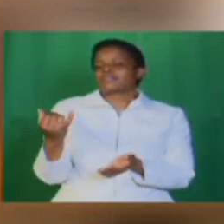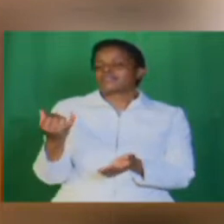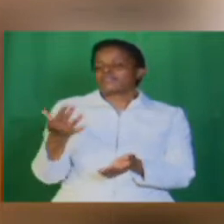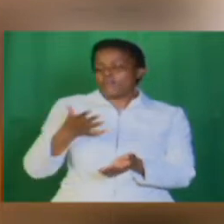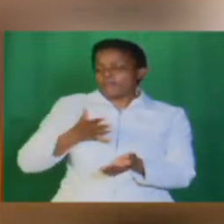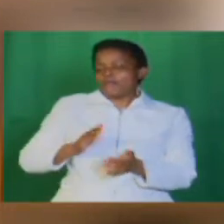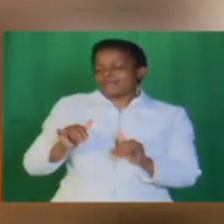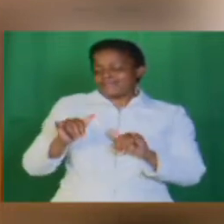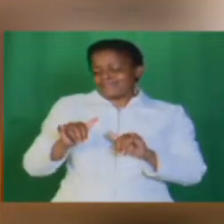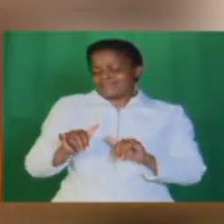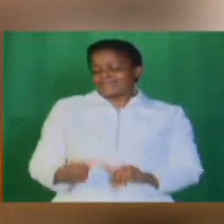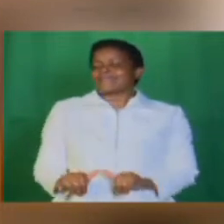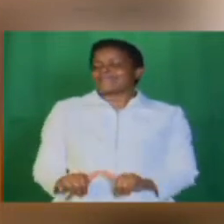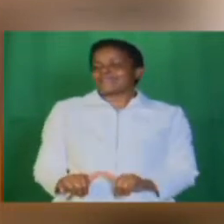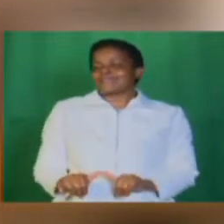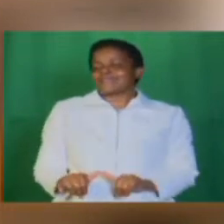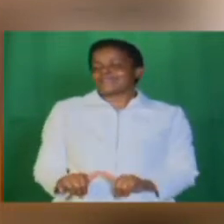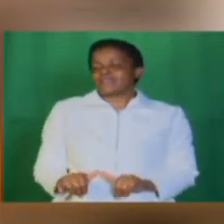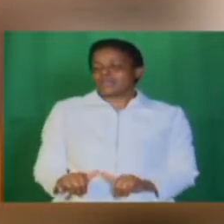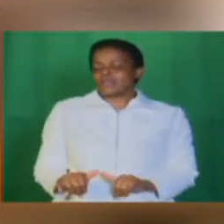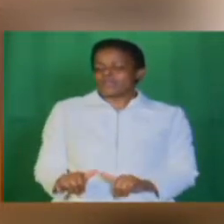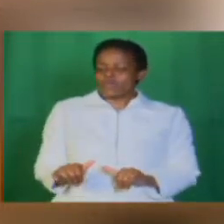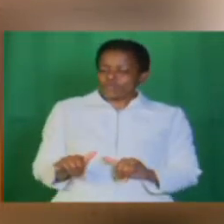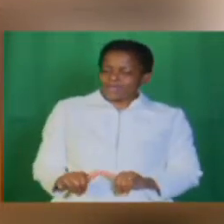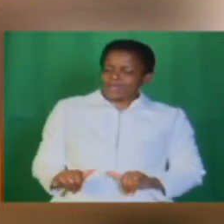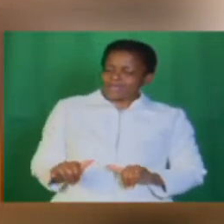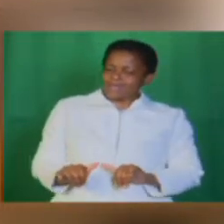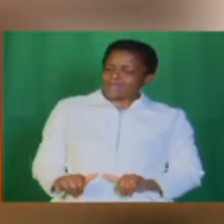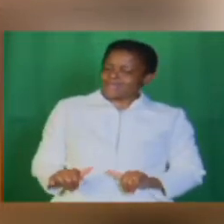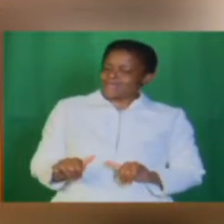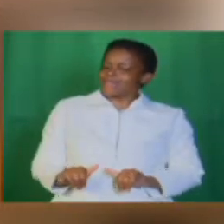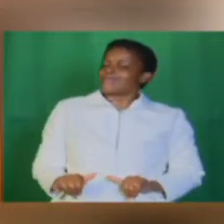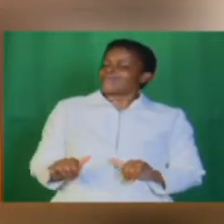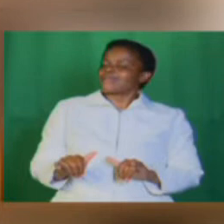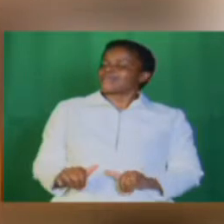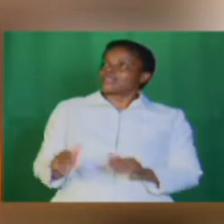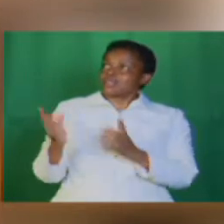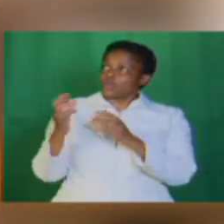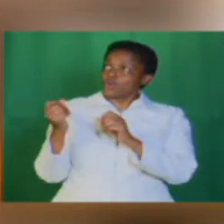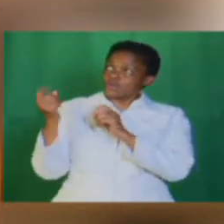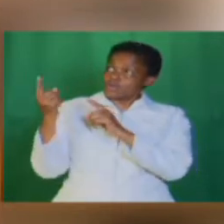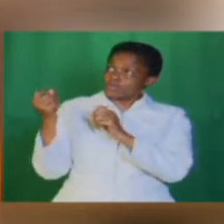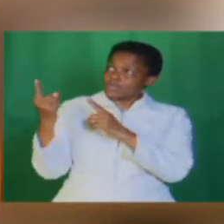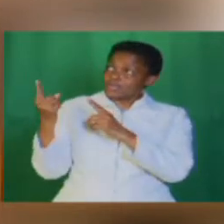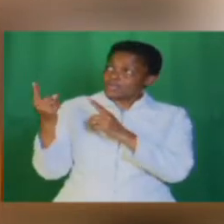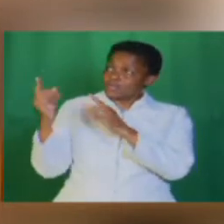city, Jerusalem, until they received the Holy Spirit.